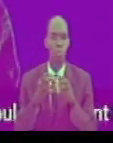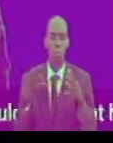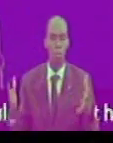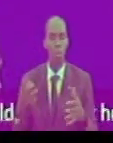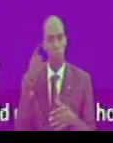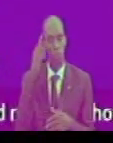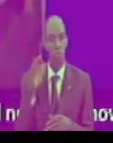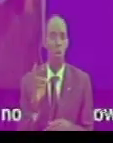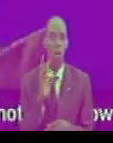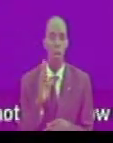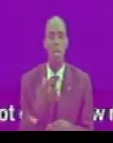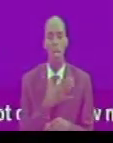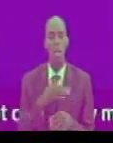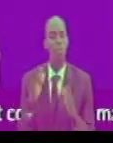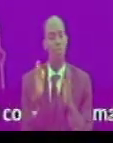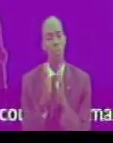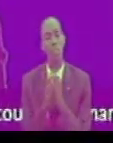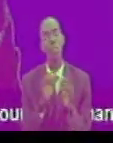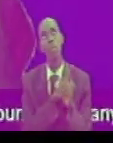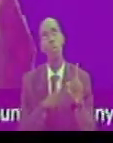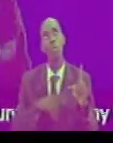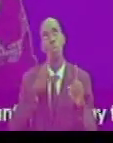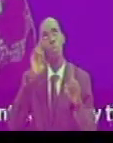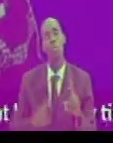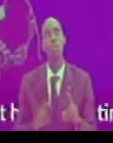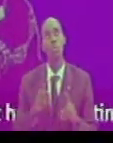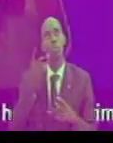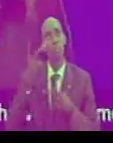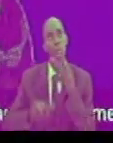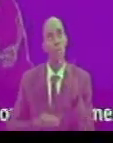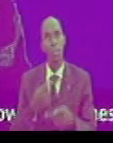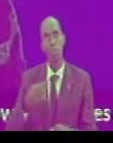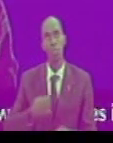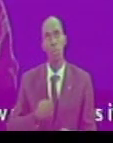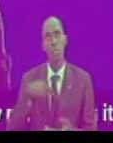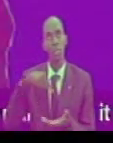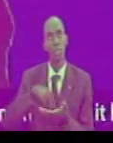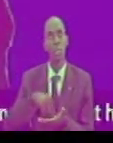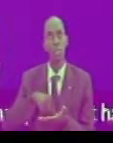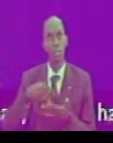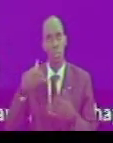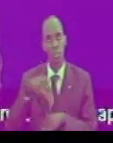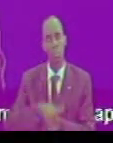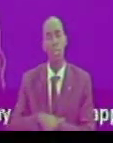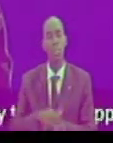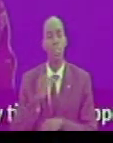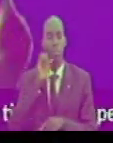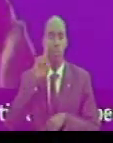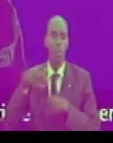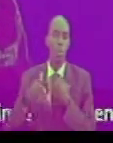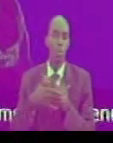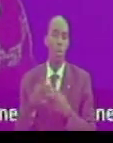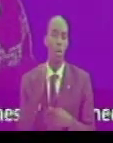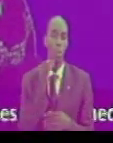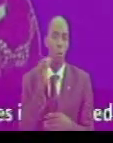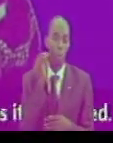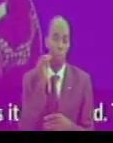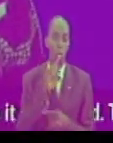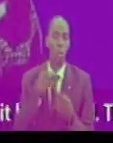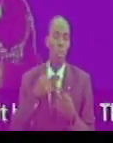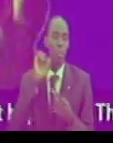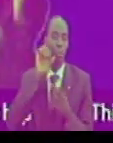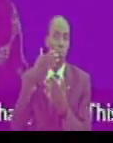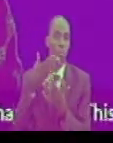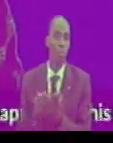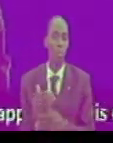tonight. I went home. When I got home, I prayed, stepped up in the morning. That